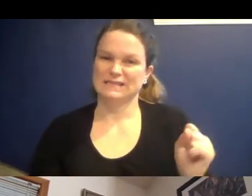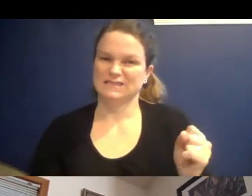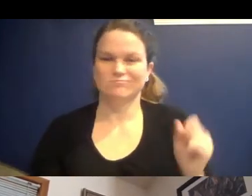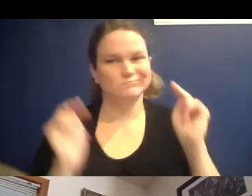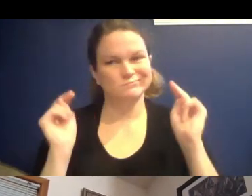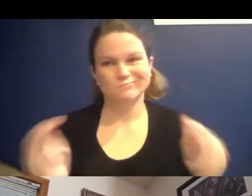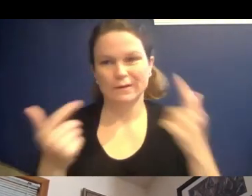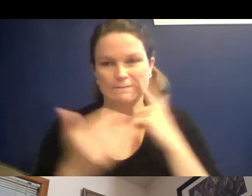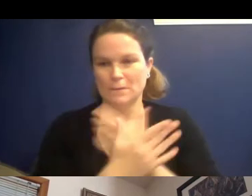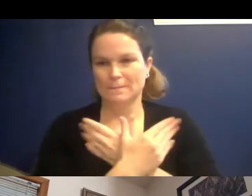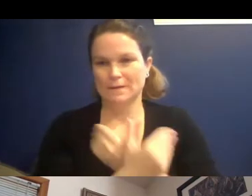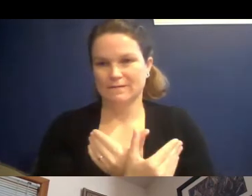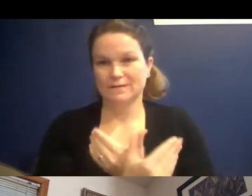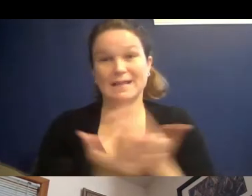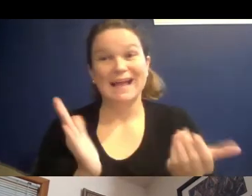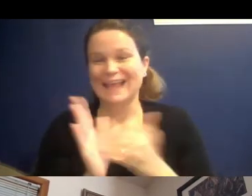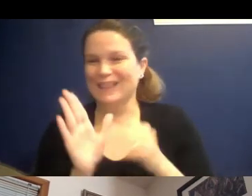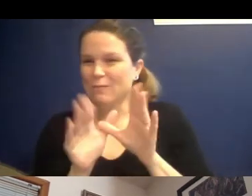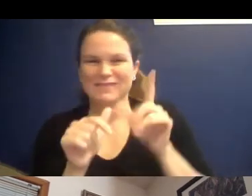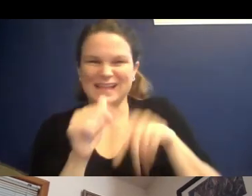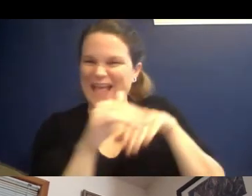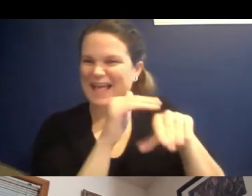butterflies because they can't access the nectar.